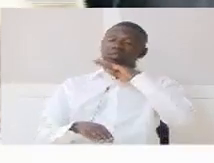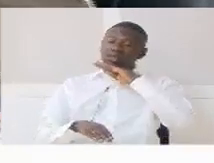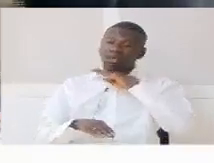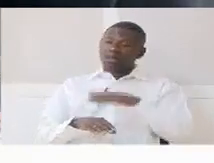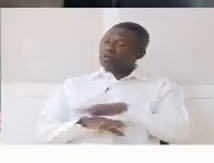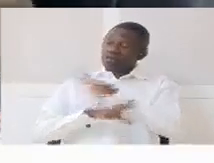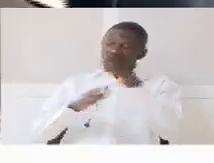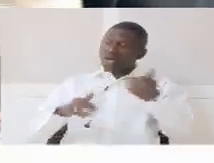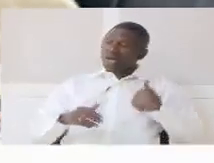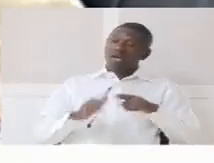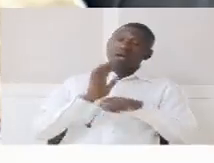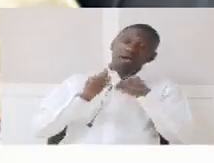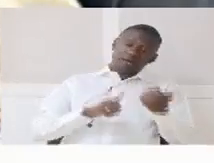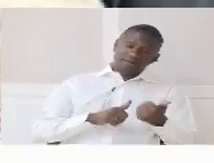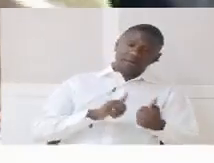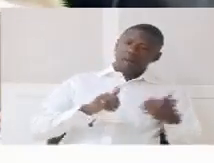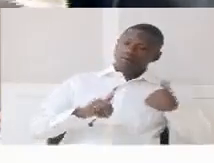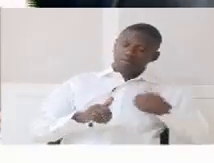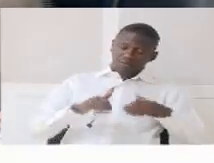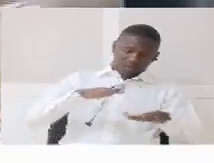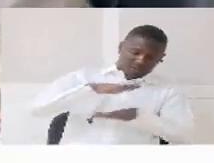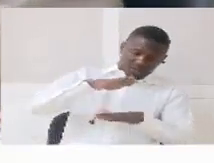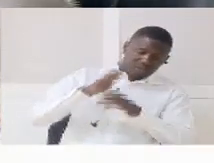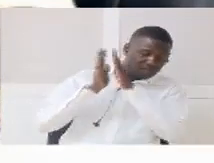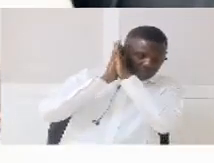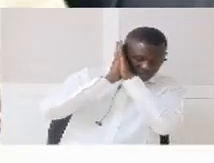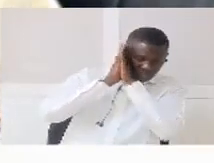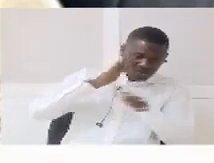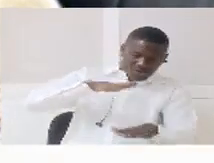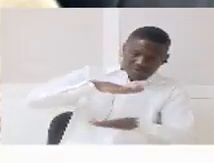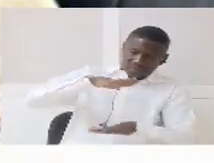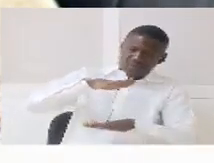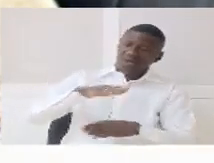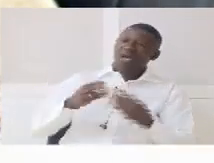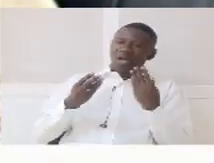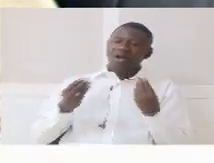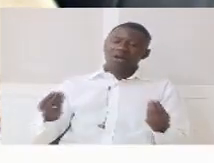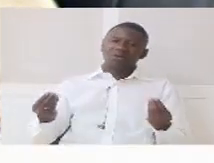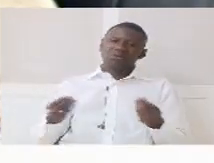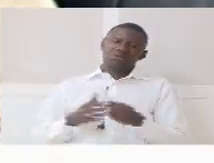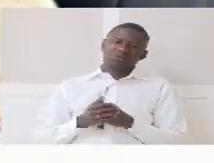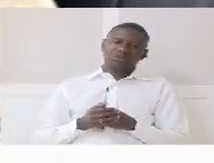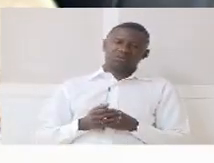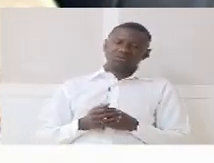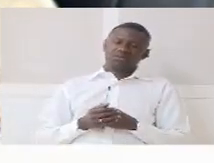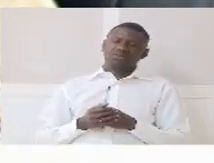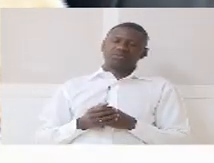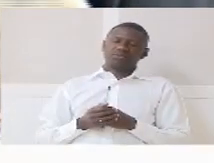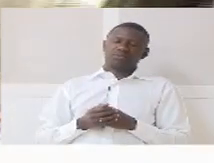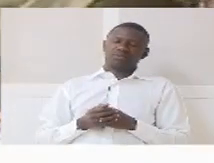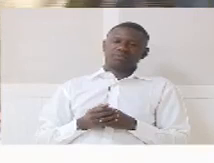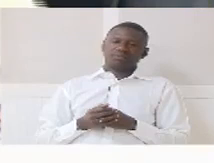occupied until people are now lying on the floor looking for curtains and spreading them and lying on them on the